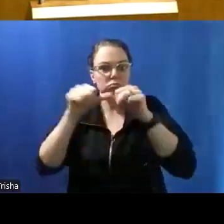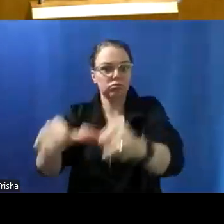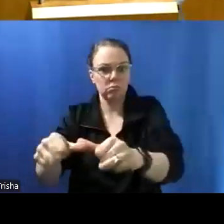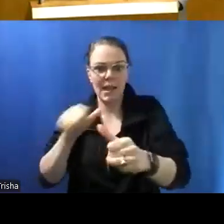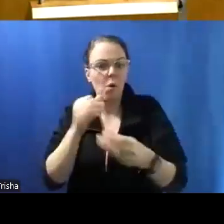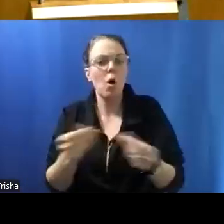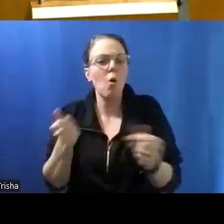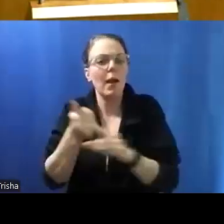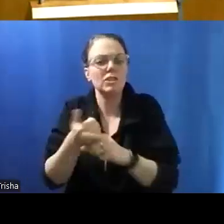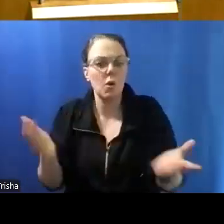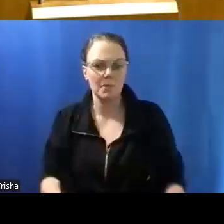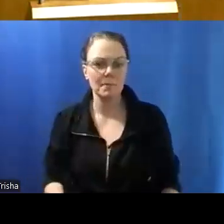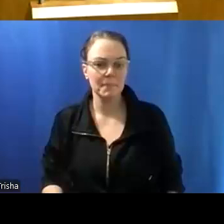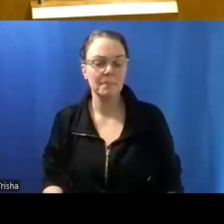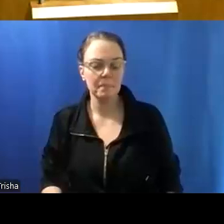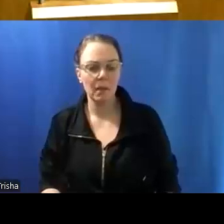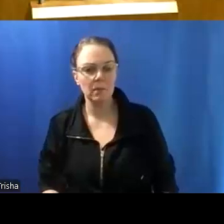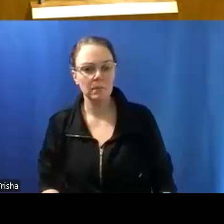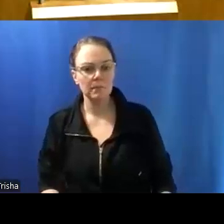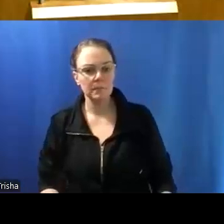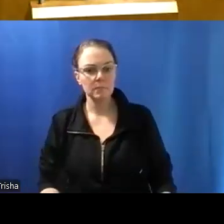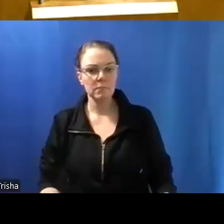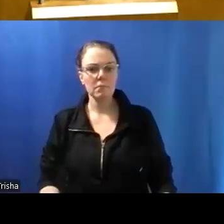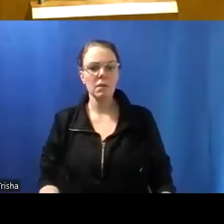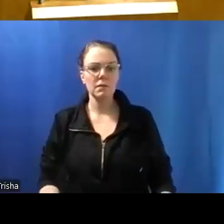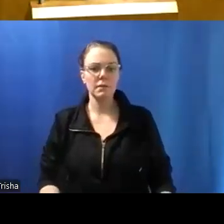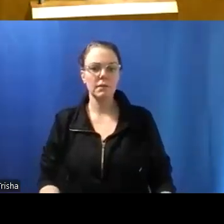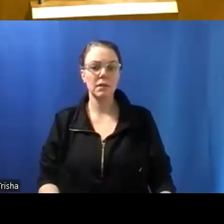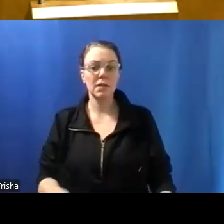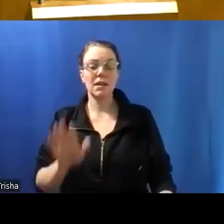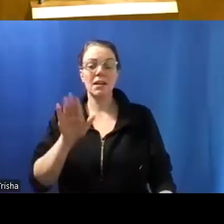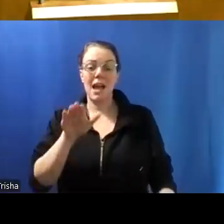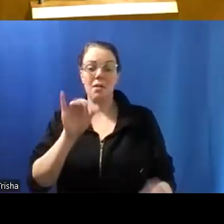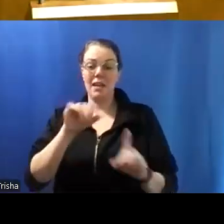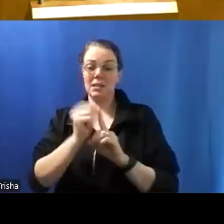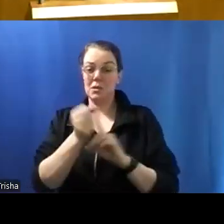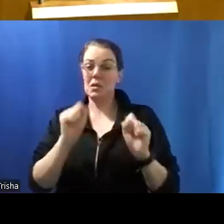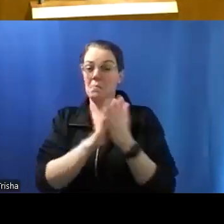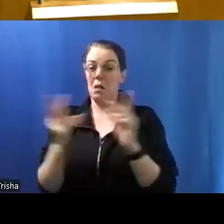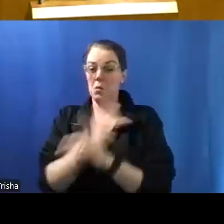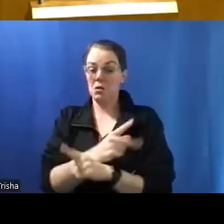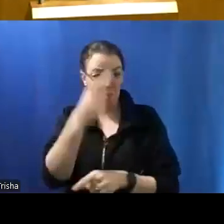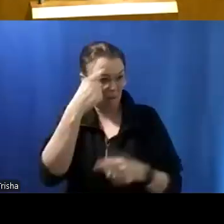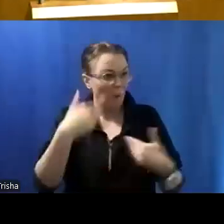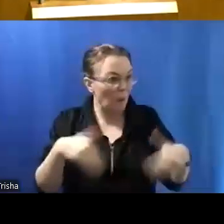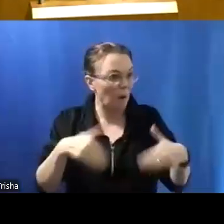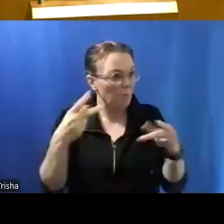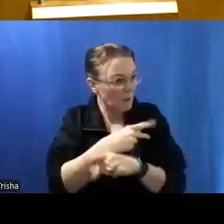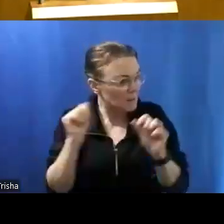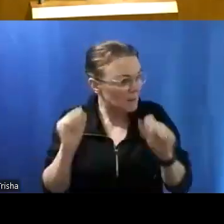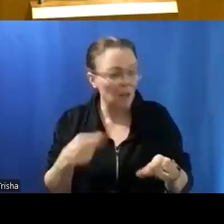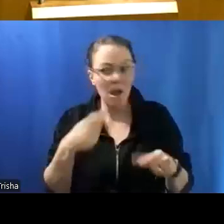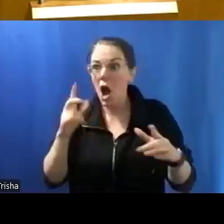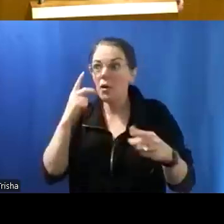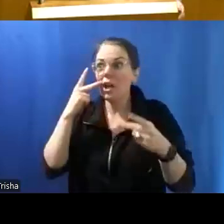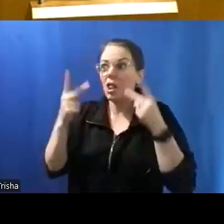Now, I want to spend a few minutes talking about what makes the situation even worse. You could say, well, it's already pretty bad, right? You're losing your vision, you can't see,